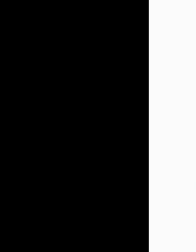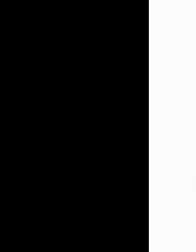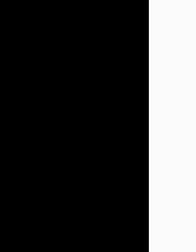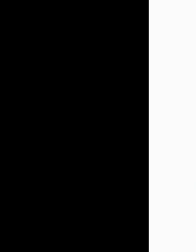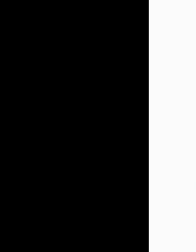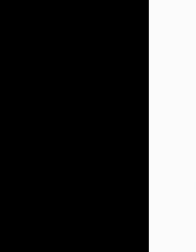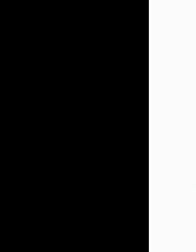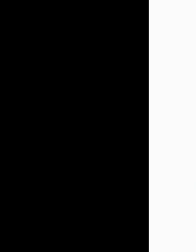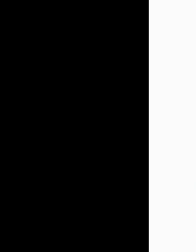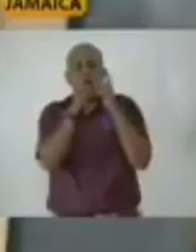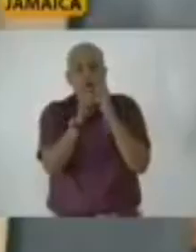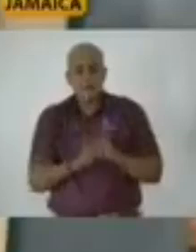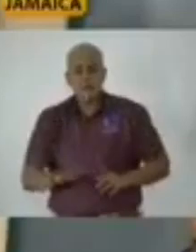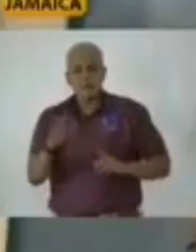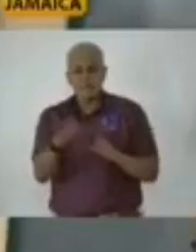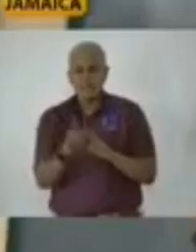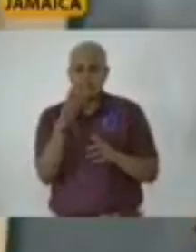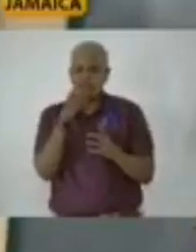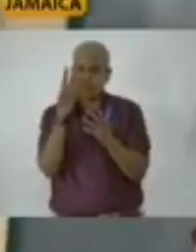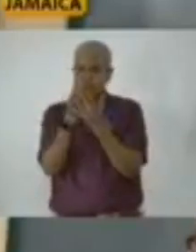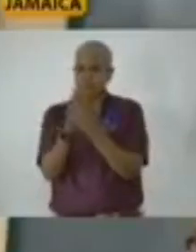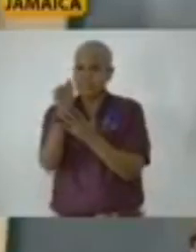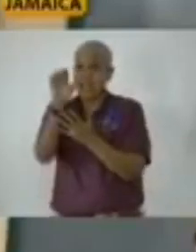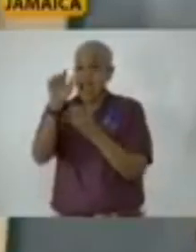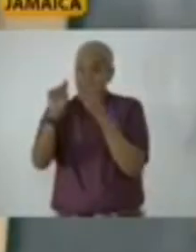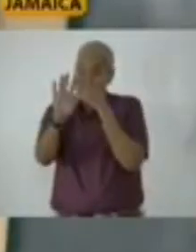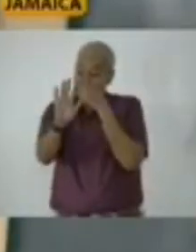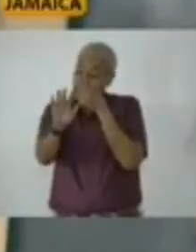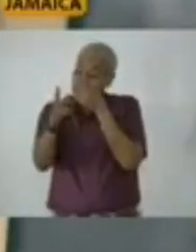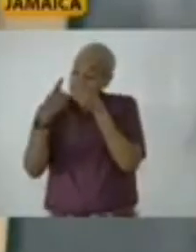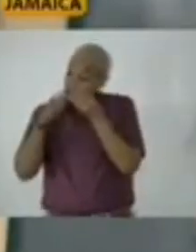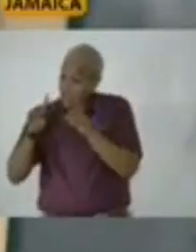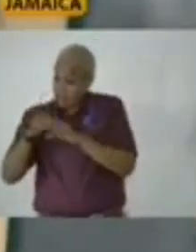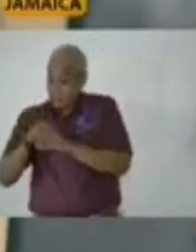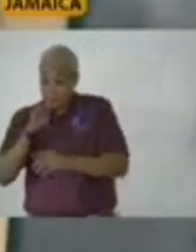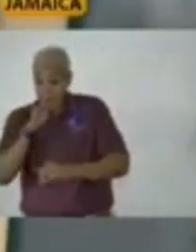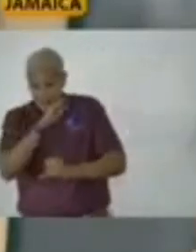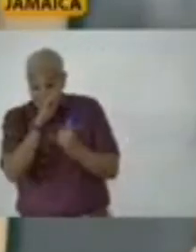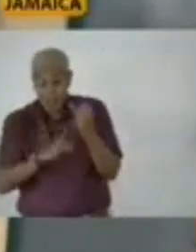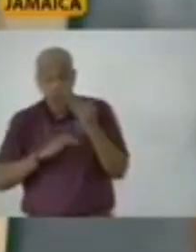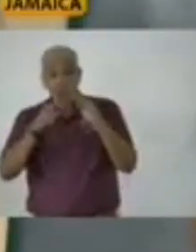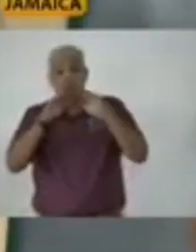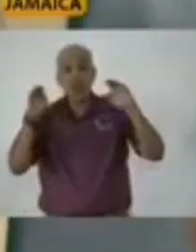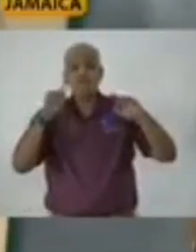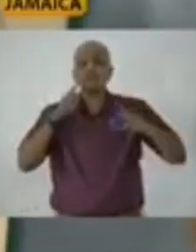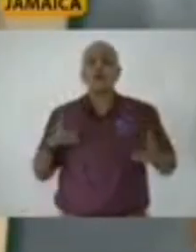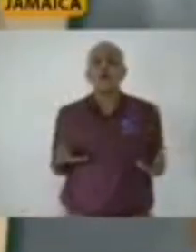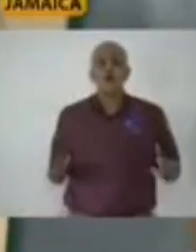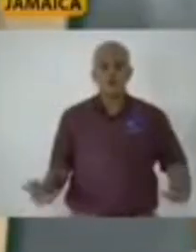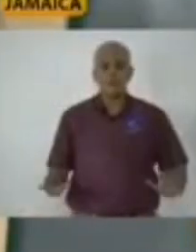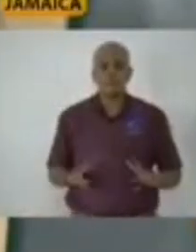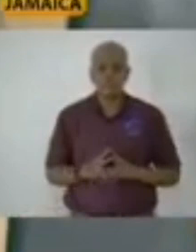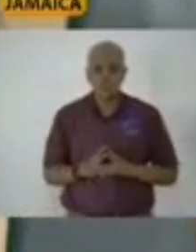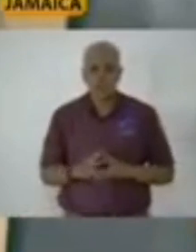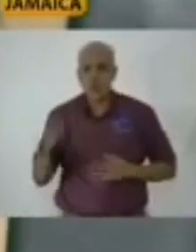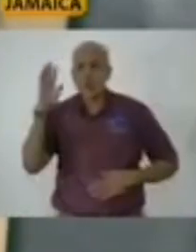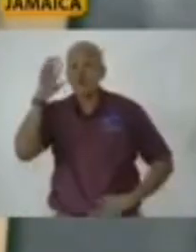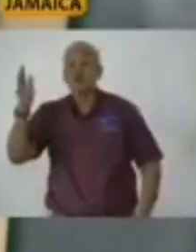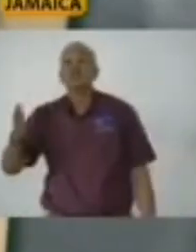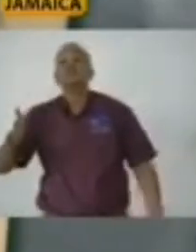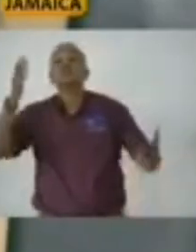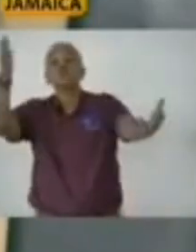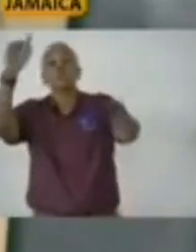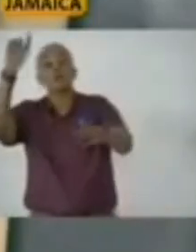Prime Minister Umbre. Corrections Act is in the final stage of completion. It will be submitted